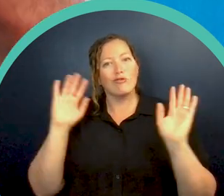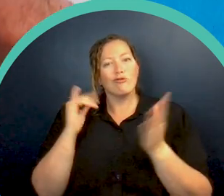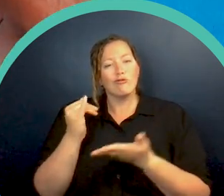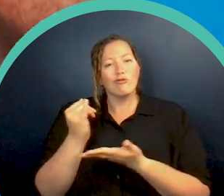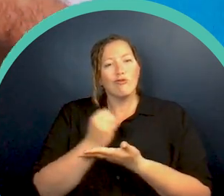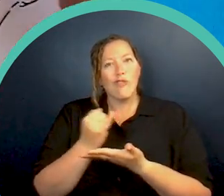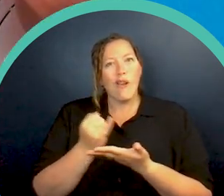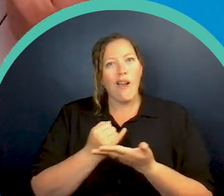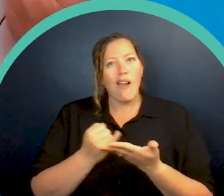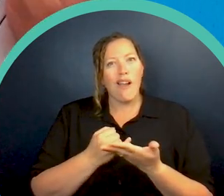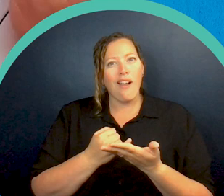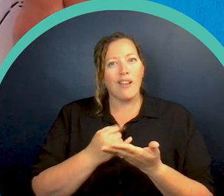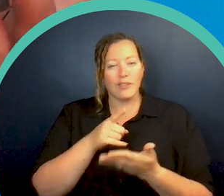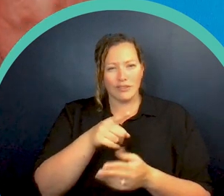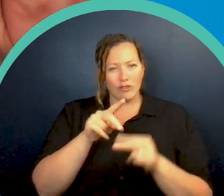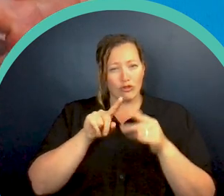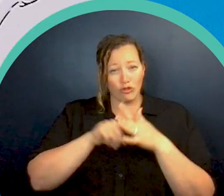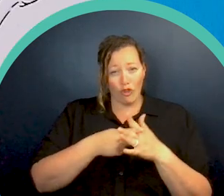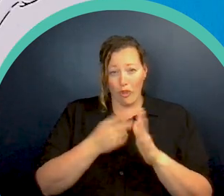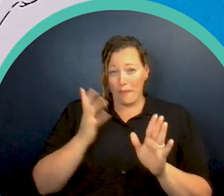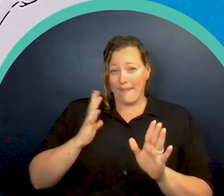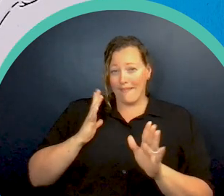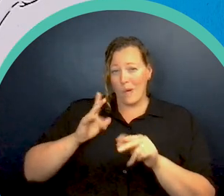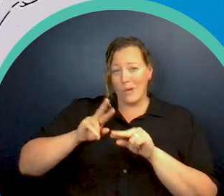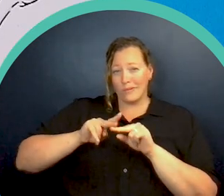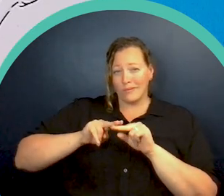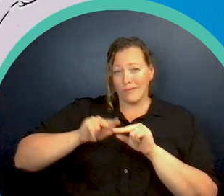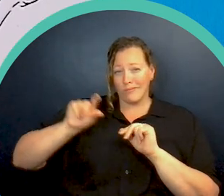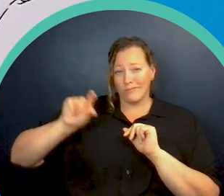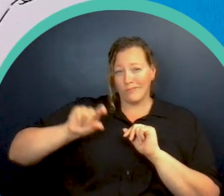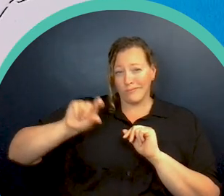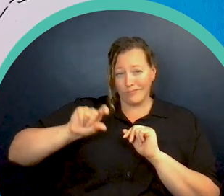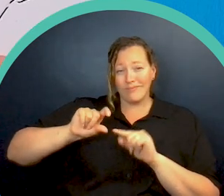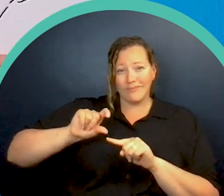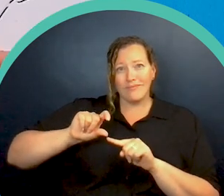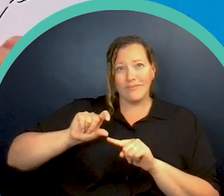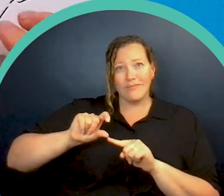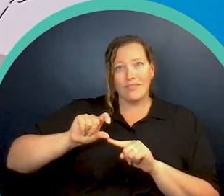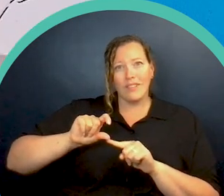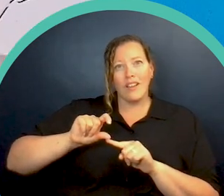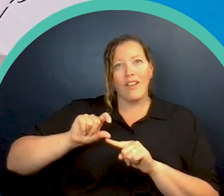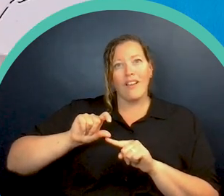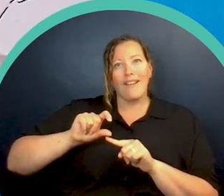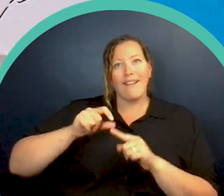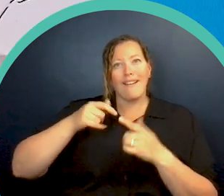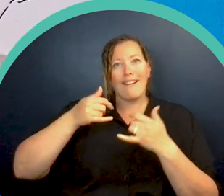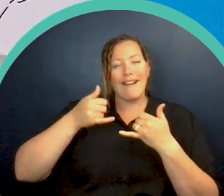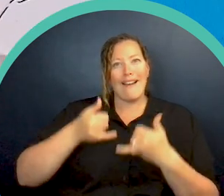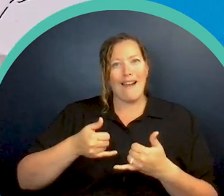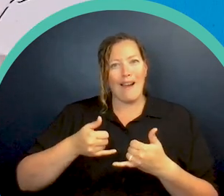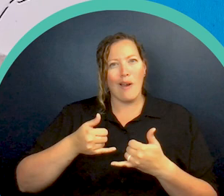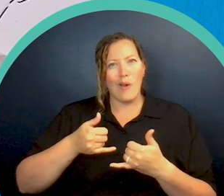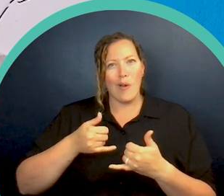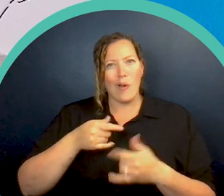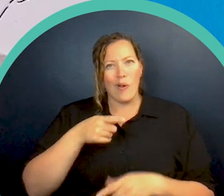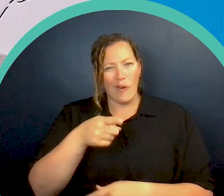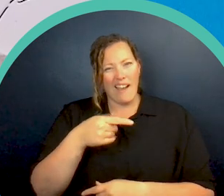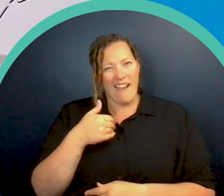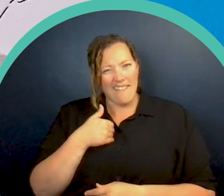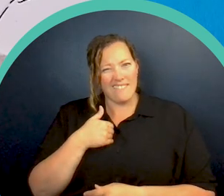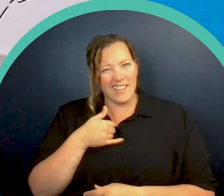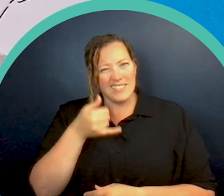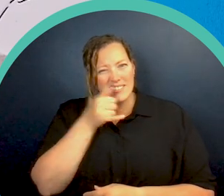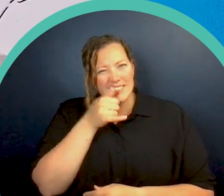drawn. You started with a salt shaker, and you are left with a